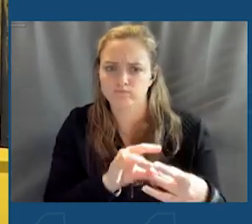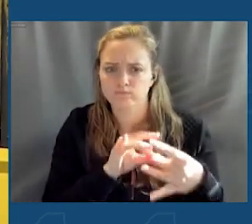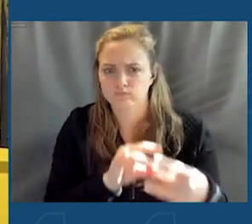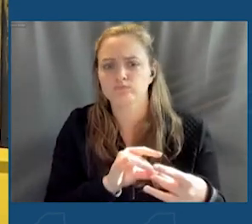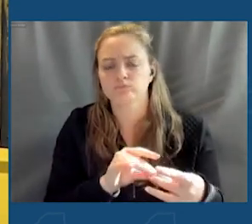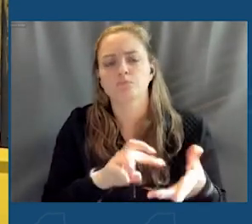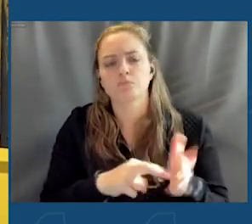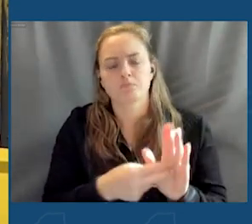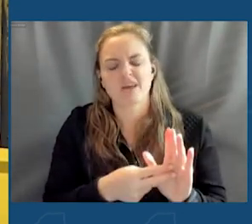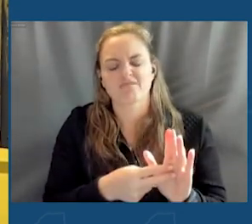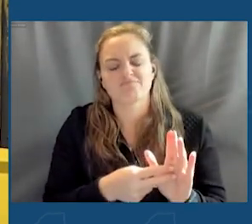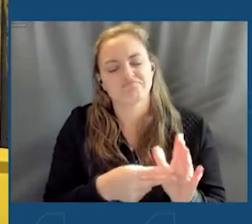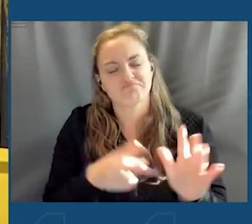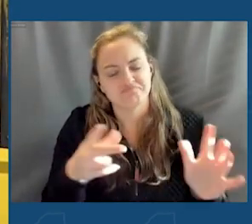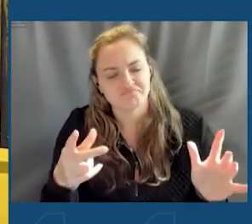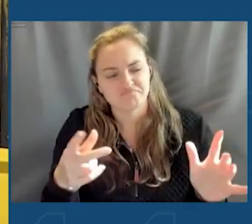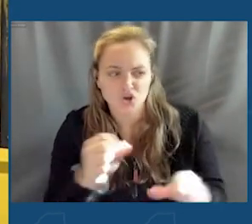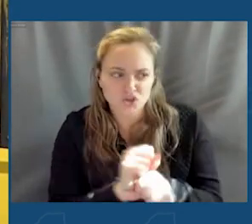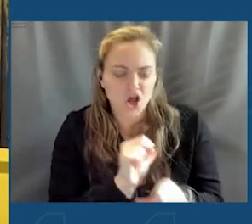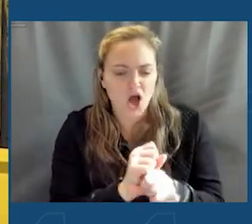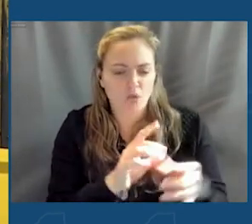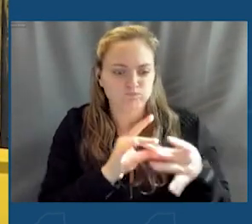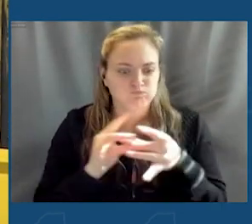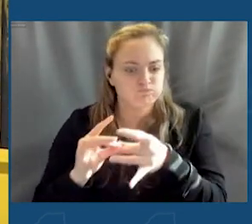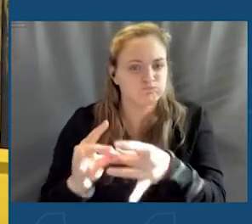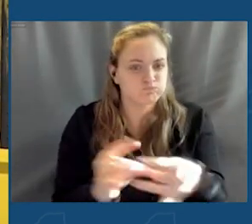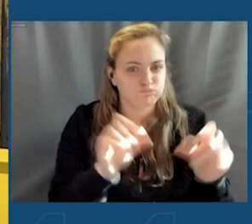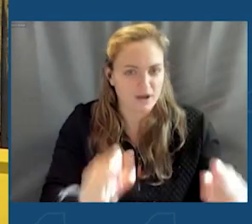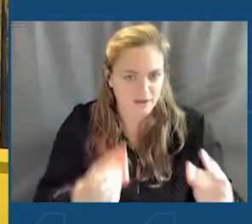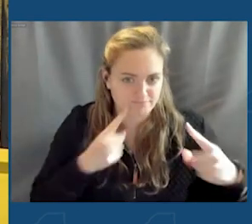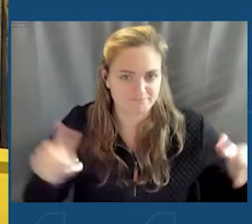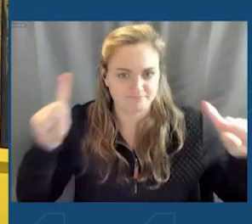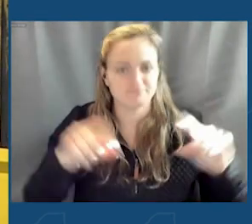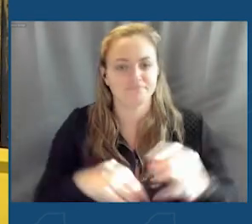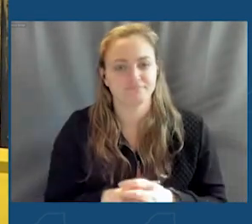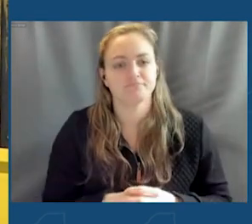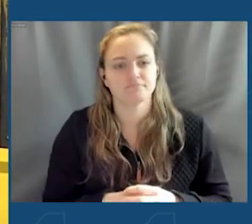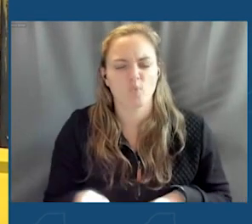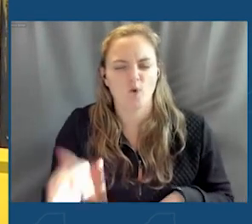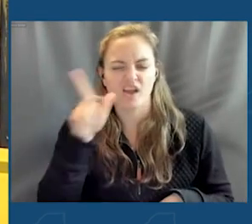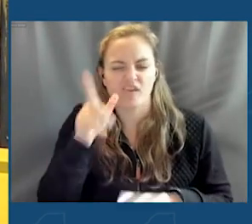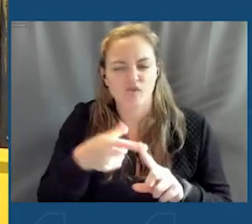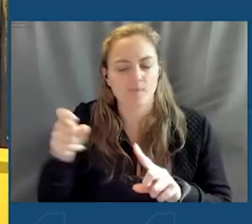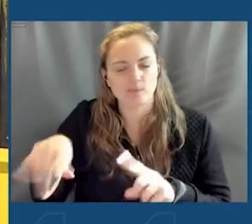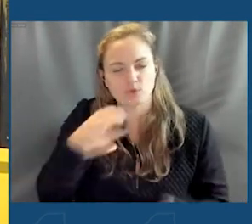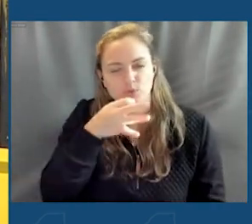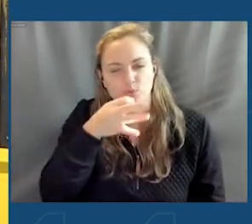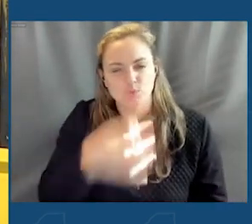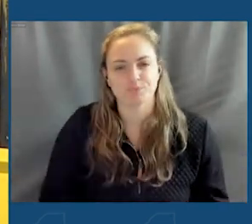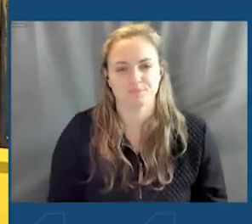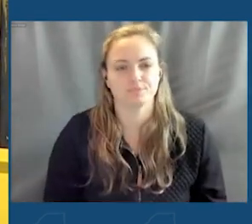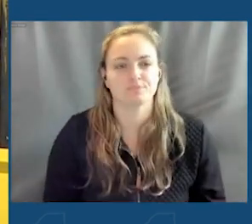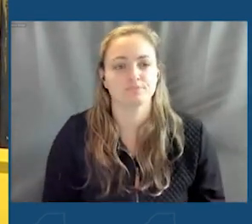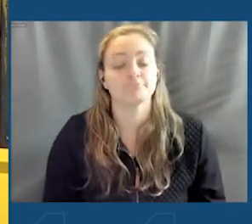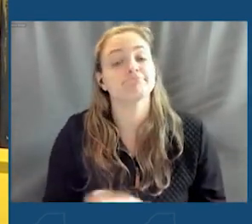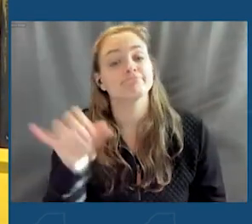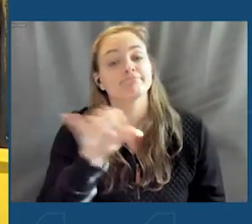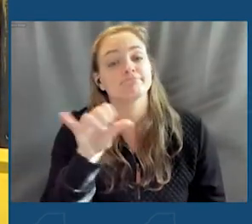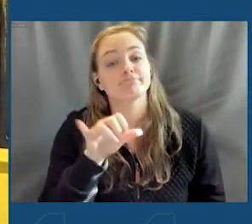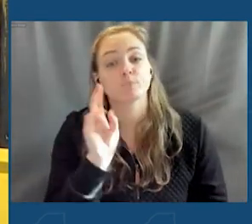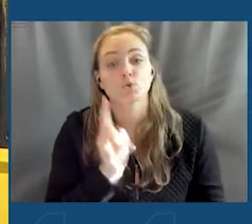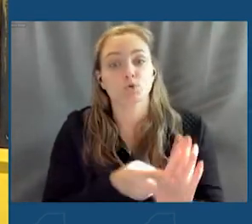do our jobs in a more coordinated fashion. So I'm grateful for them. You'll be hearing from them in a couple of minutes. Also, I'm joined